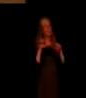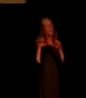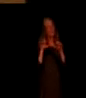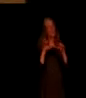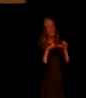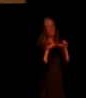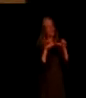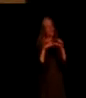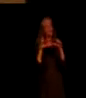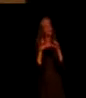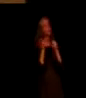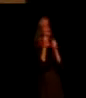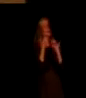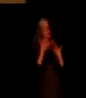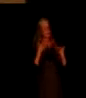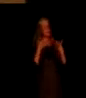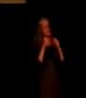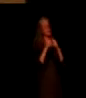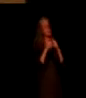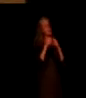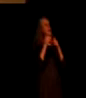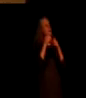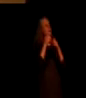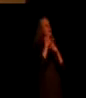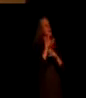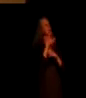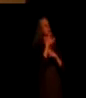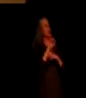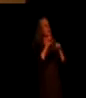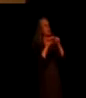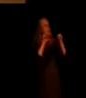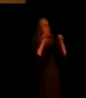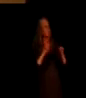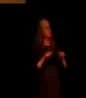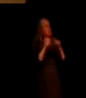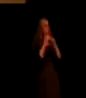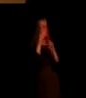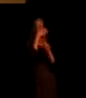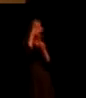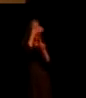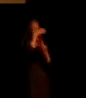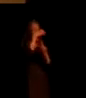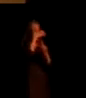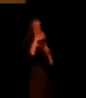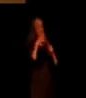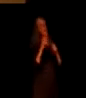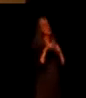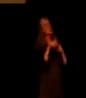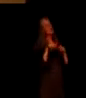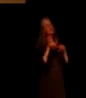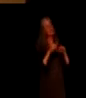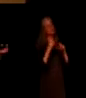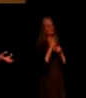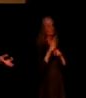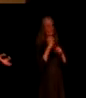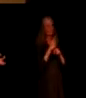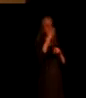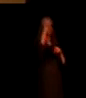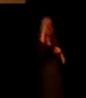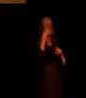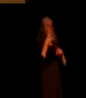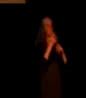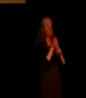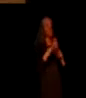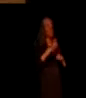the ecosystem with the satellite, and then you could calculate photosynthesis of the whole world.